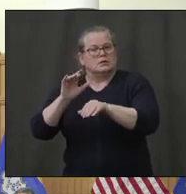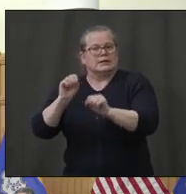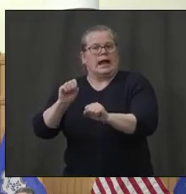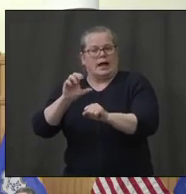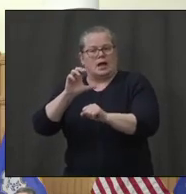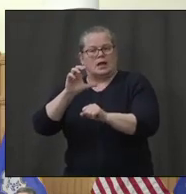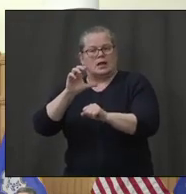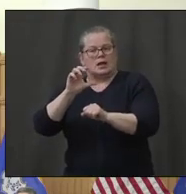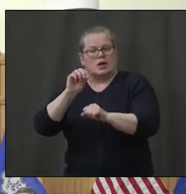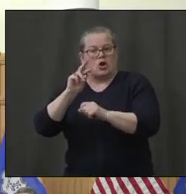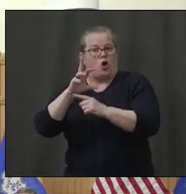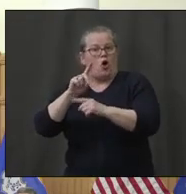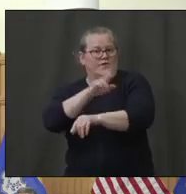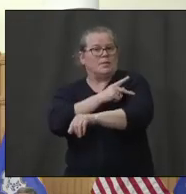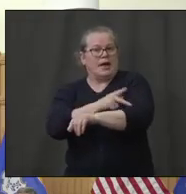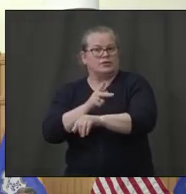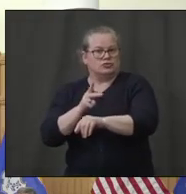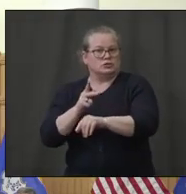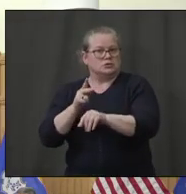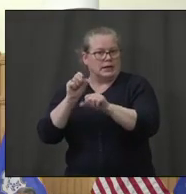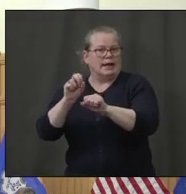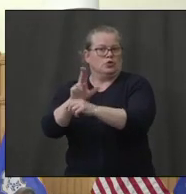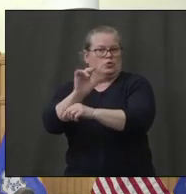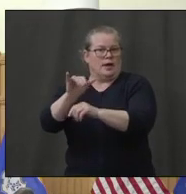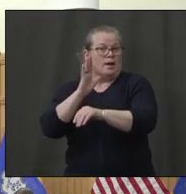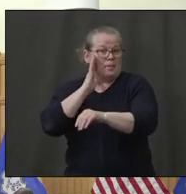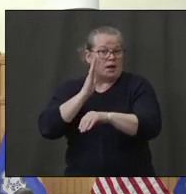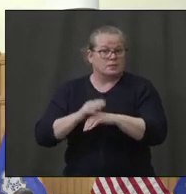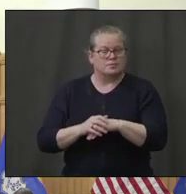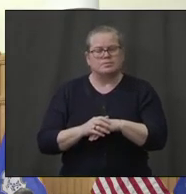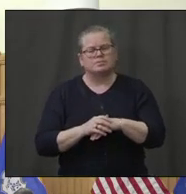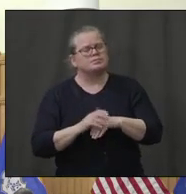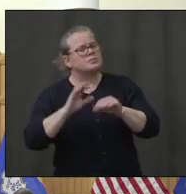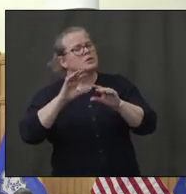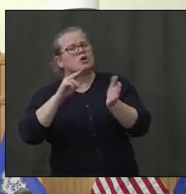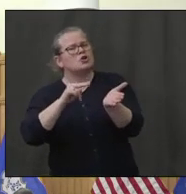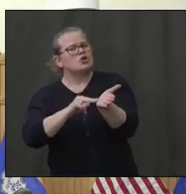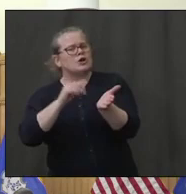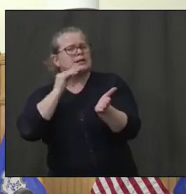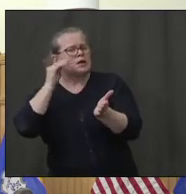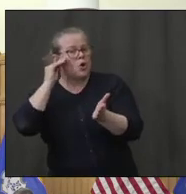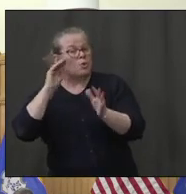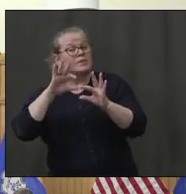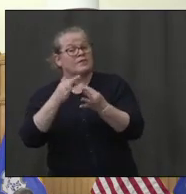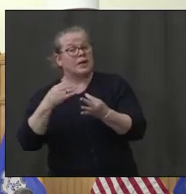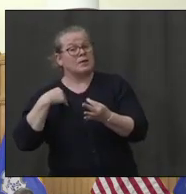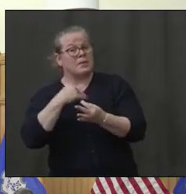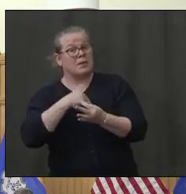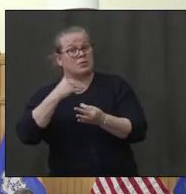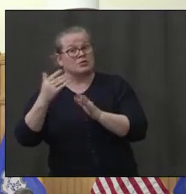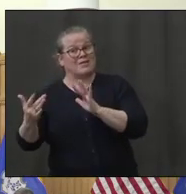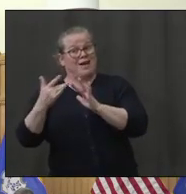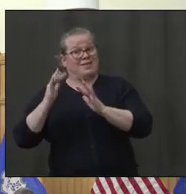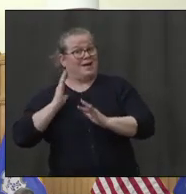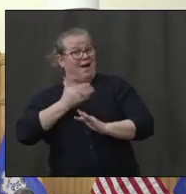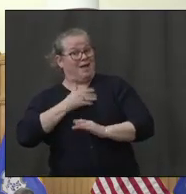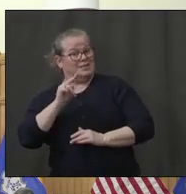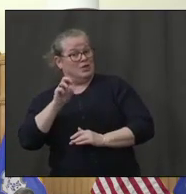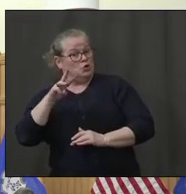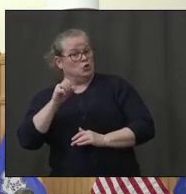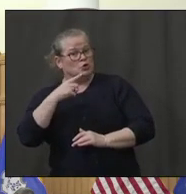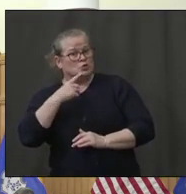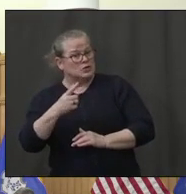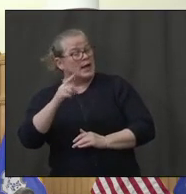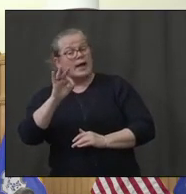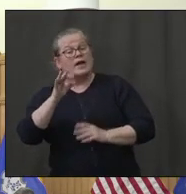nursing homes, we've had family members reach out to us saying that they're only being notified when a loved one has died, not when they are sick. Why